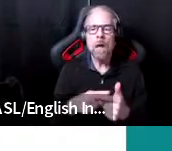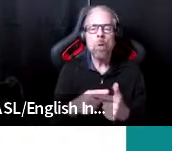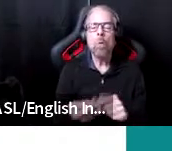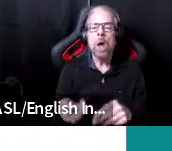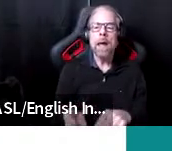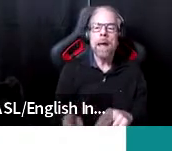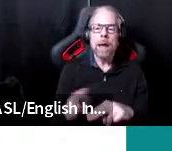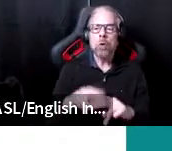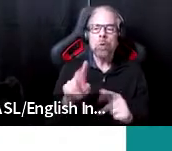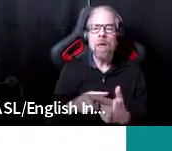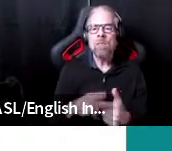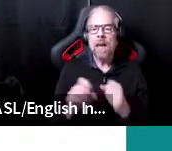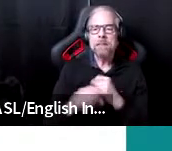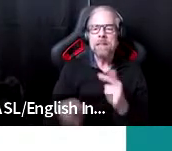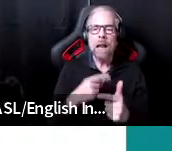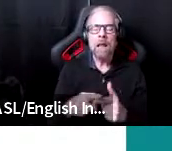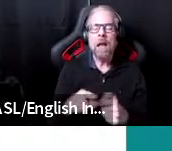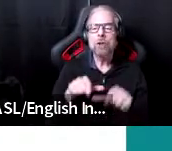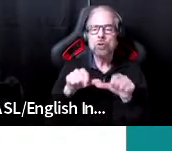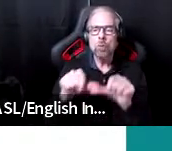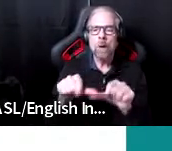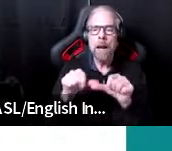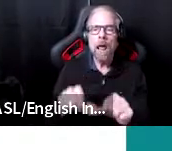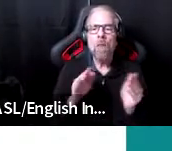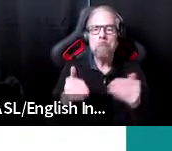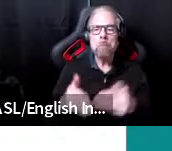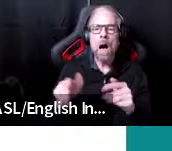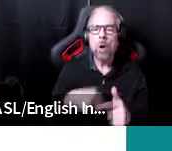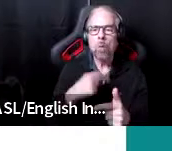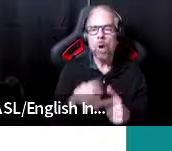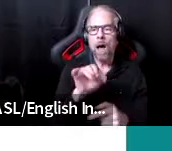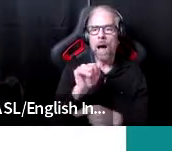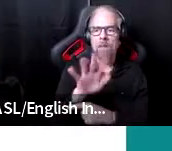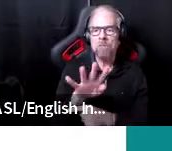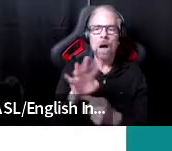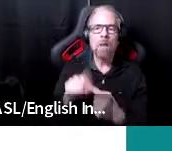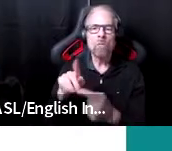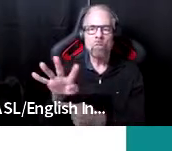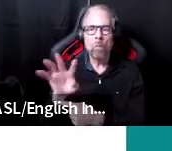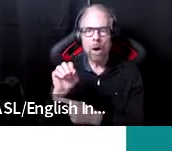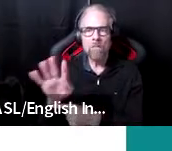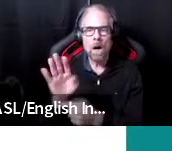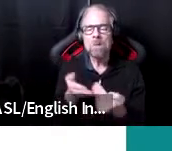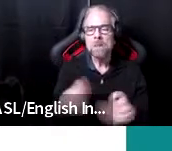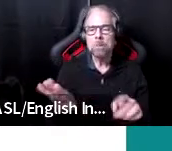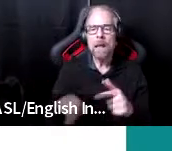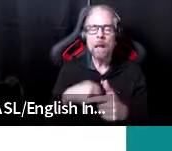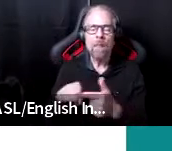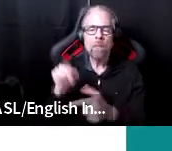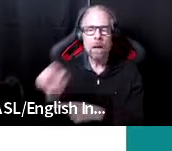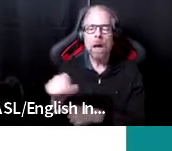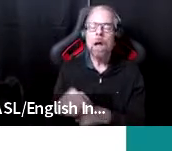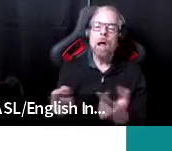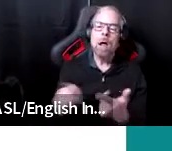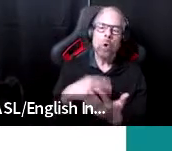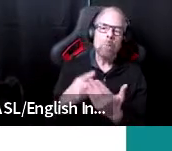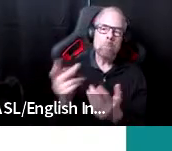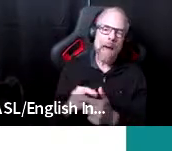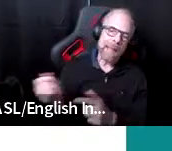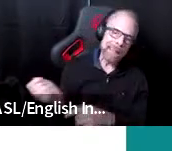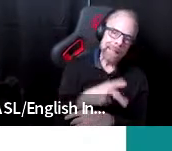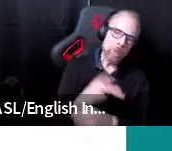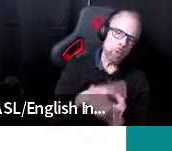and duration of downstream bottlenecks approaching the I-5 and I-405 split, with congestion spilling back into the program area.